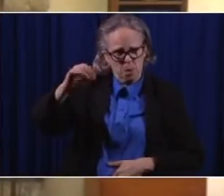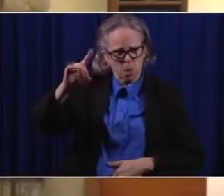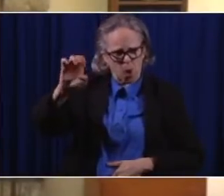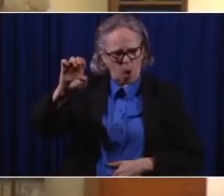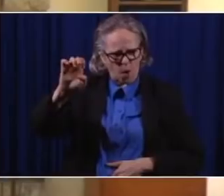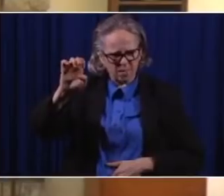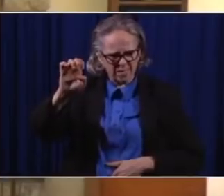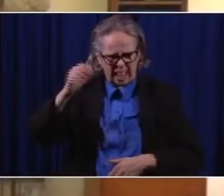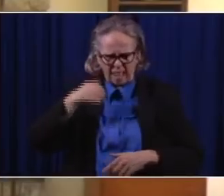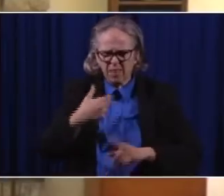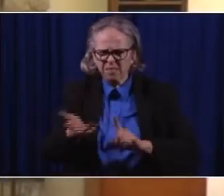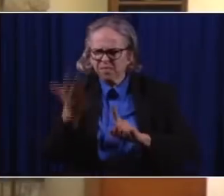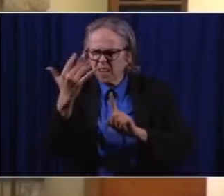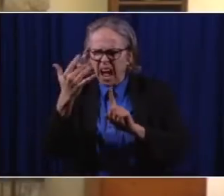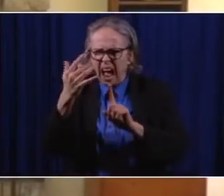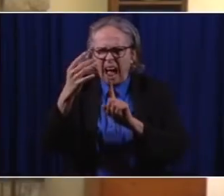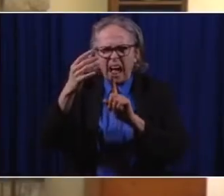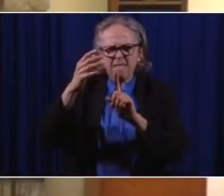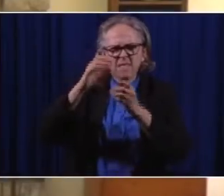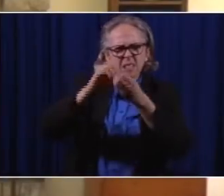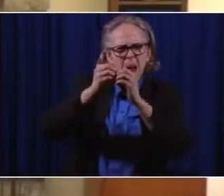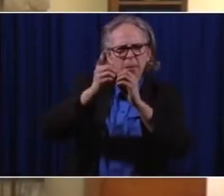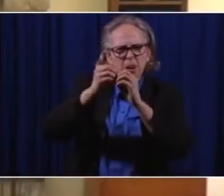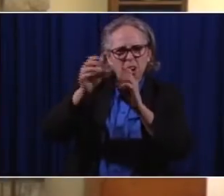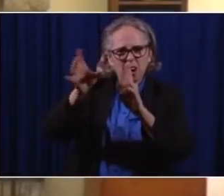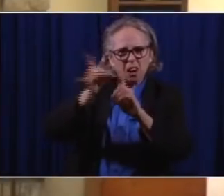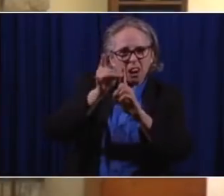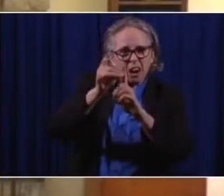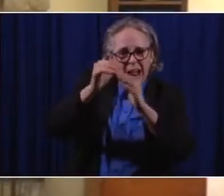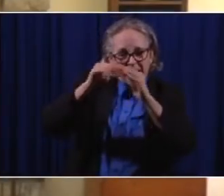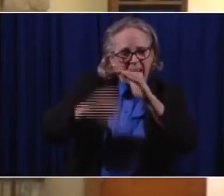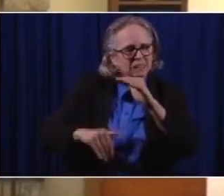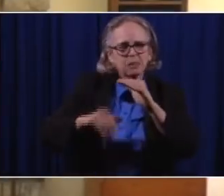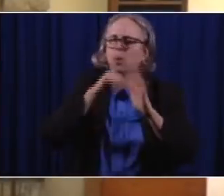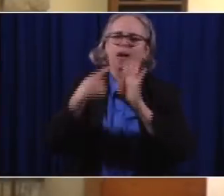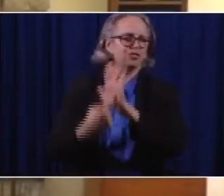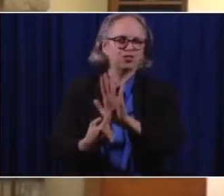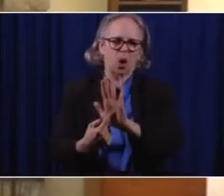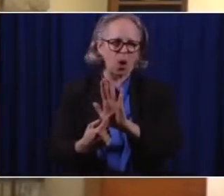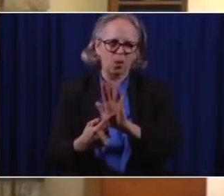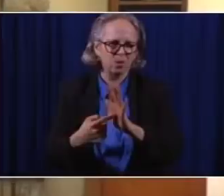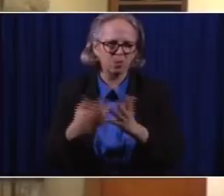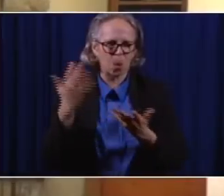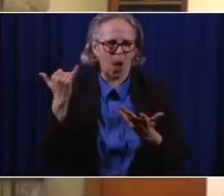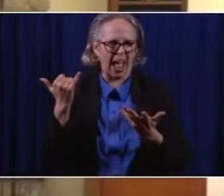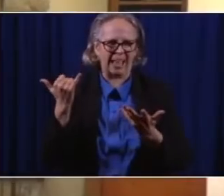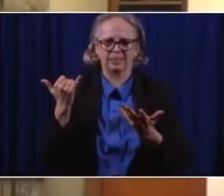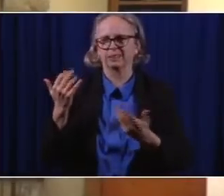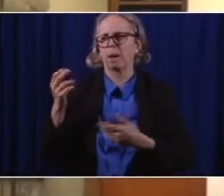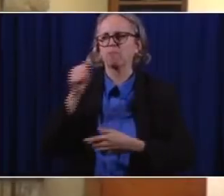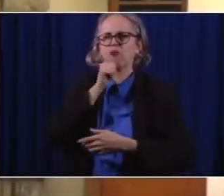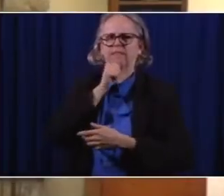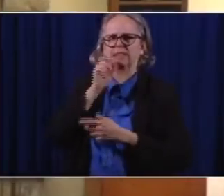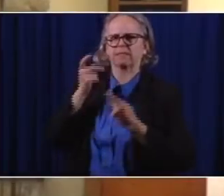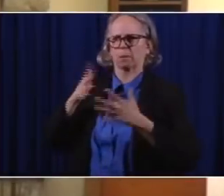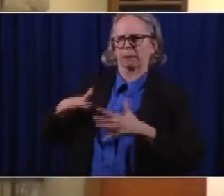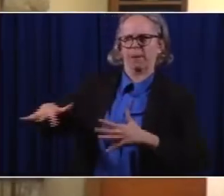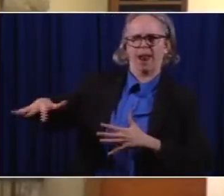not impact most of you. The next dashboard that we're introducing today is a flu